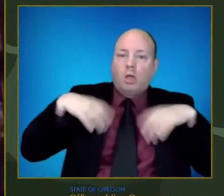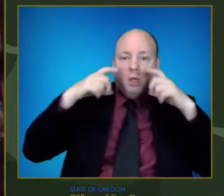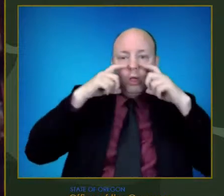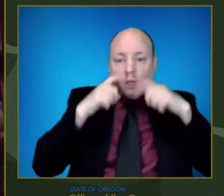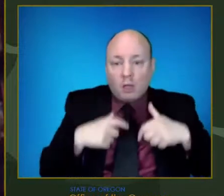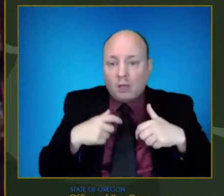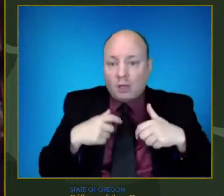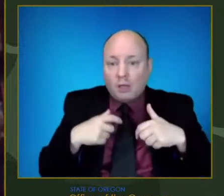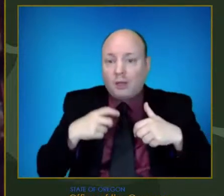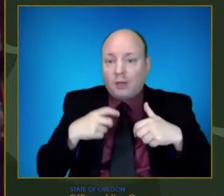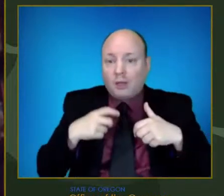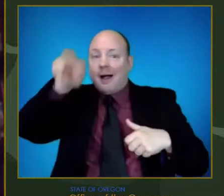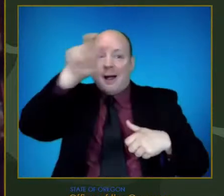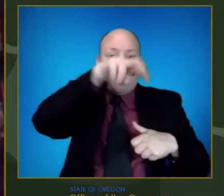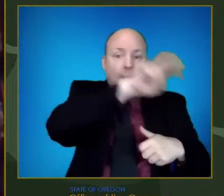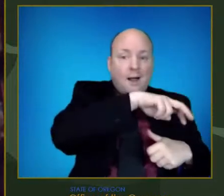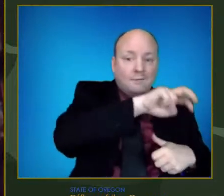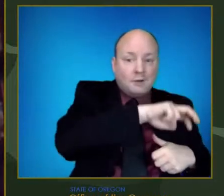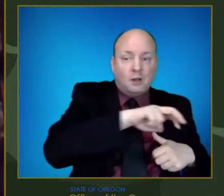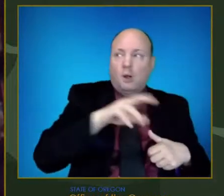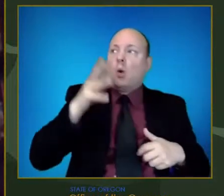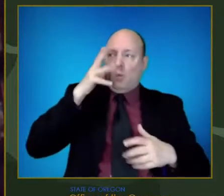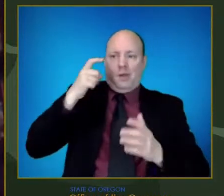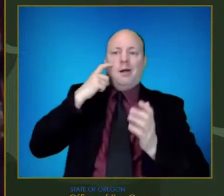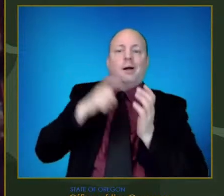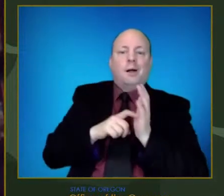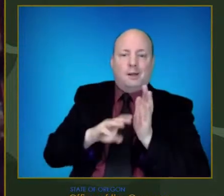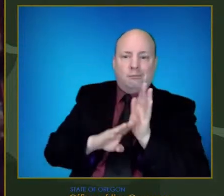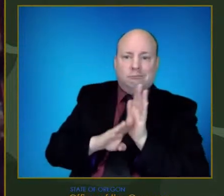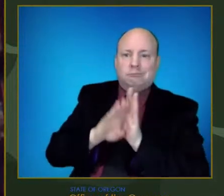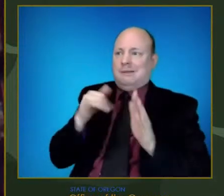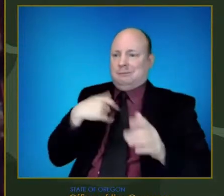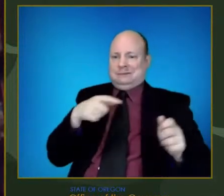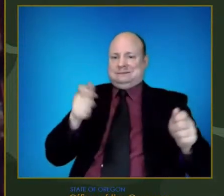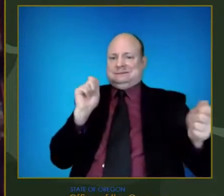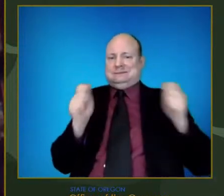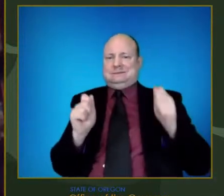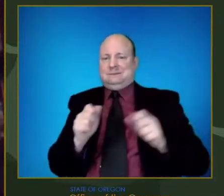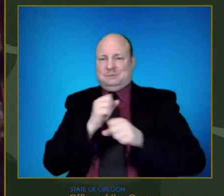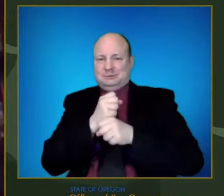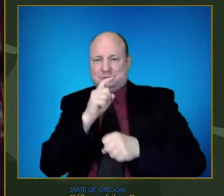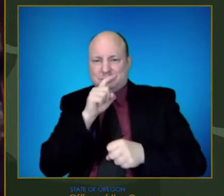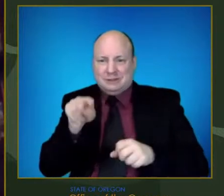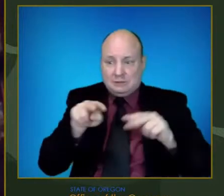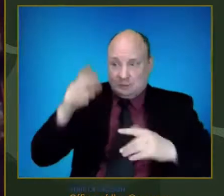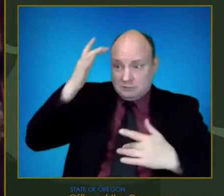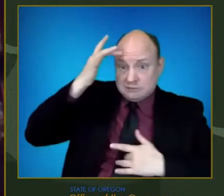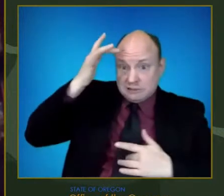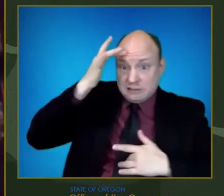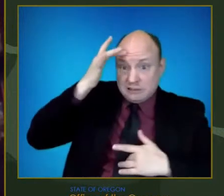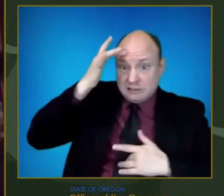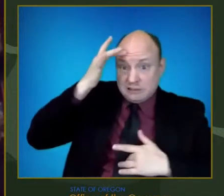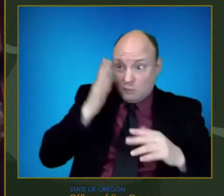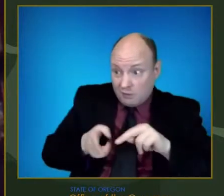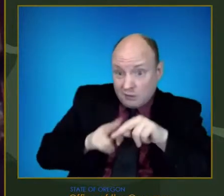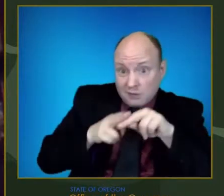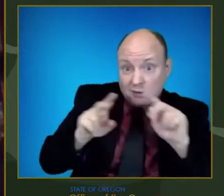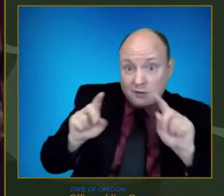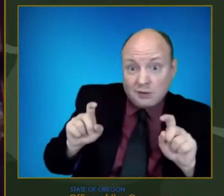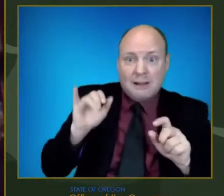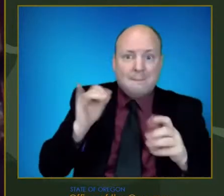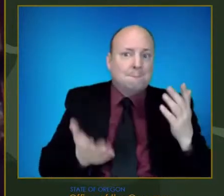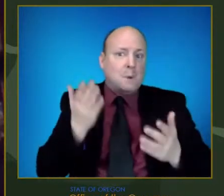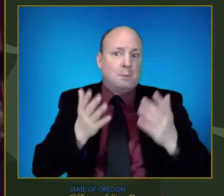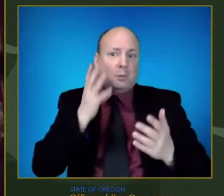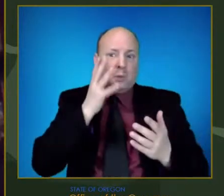to monitor that information, and if cases do increase, that risk level does allow for reducing some of the activities that are allowed to help control